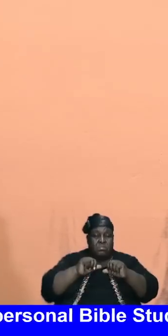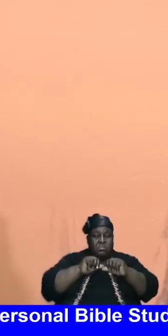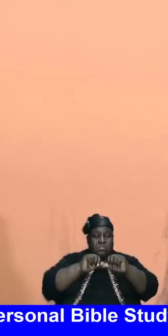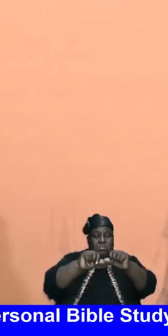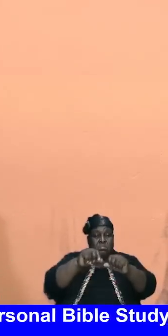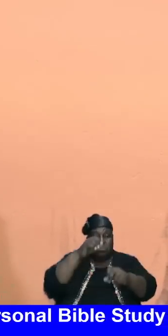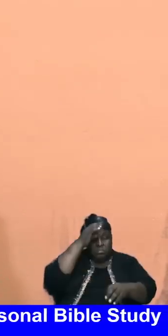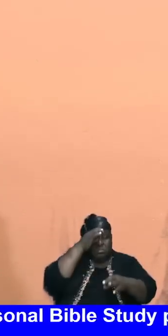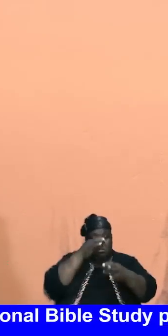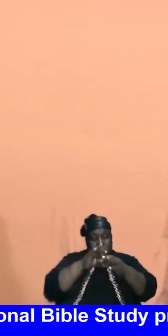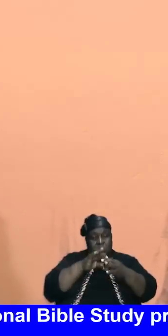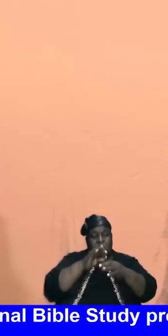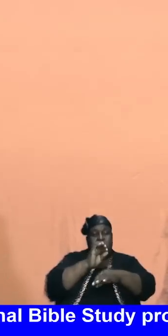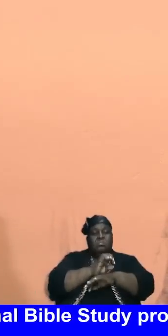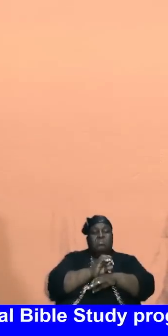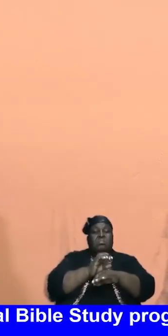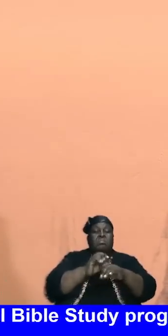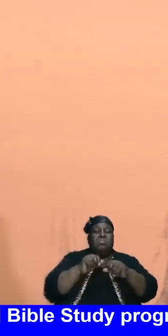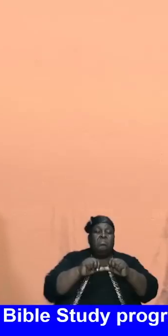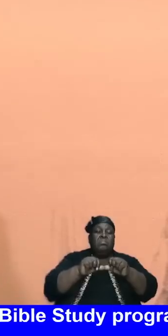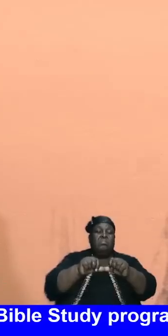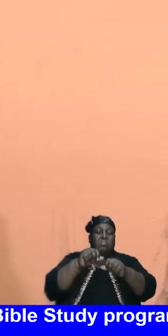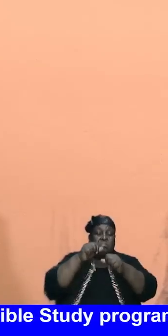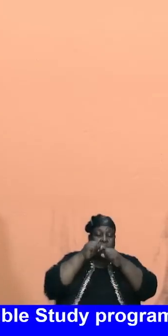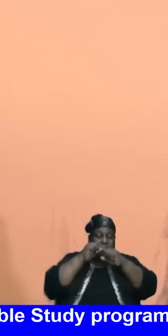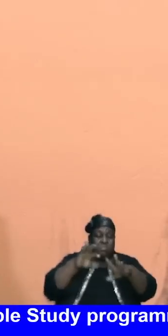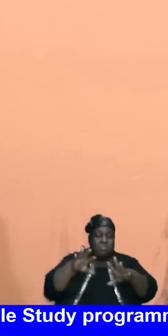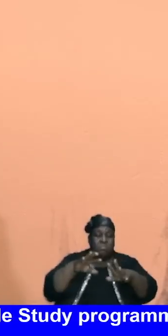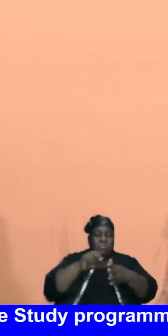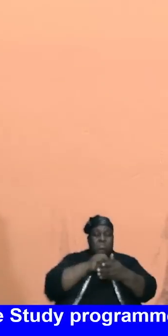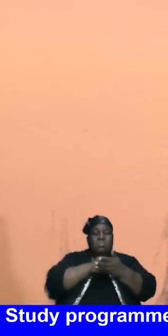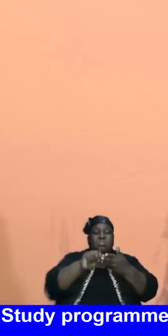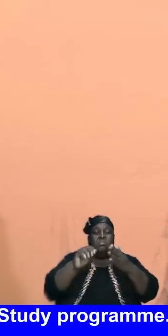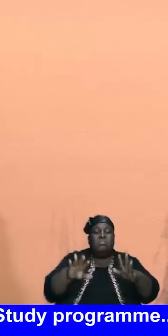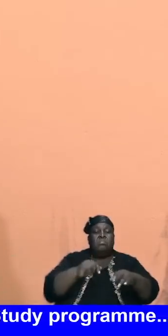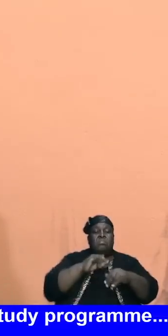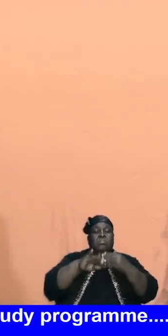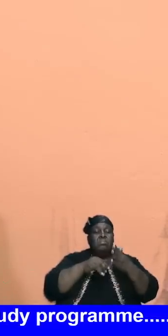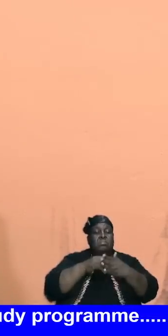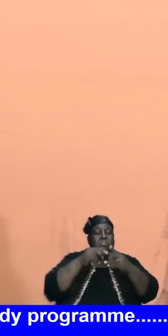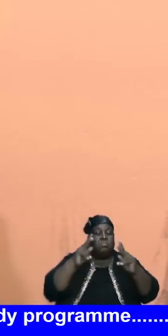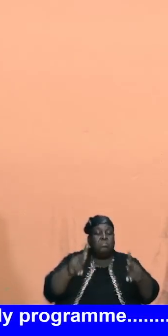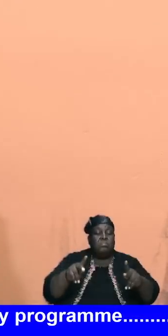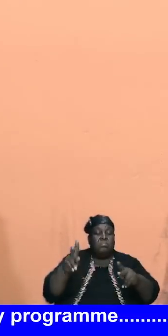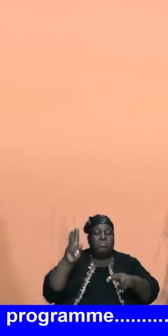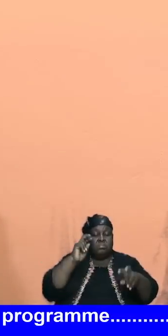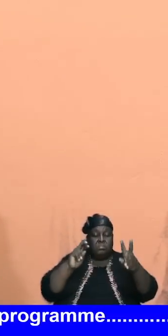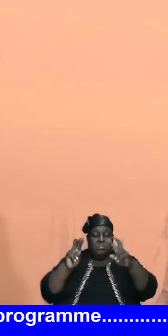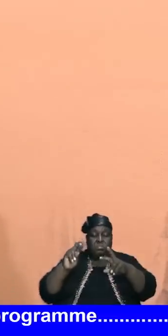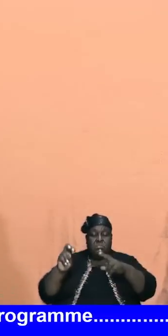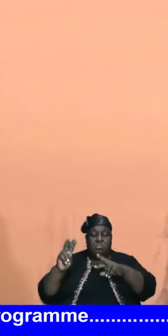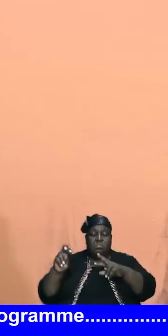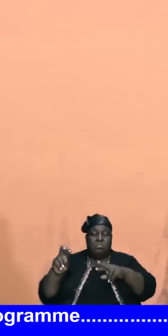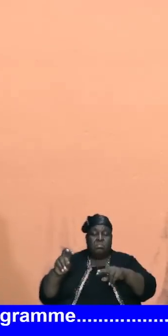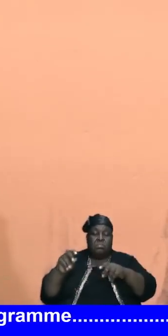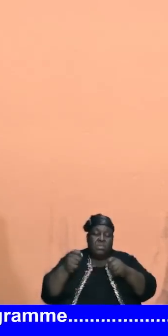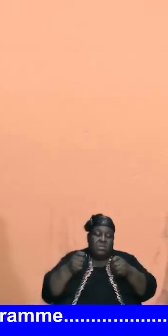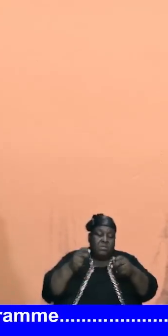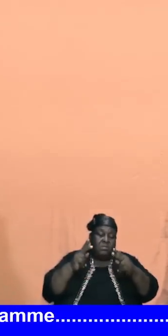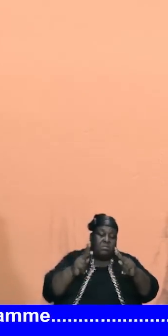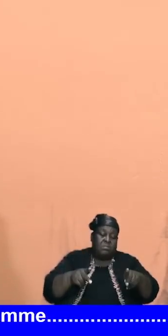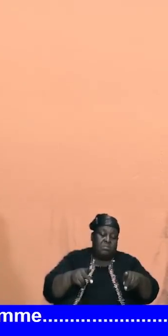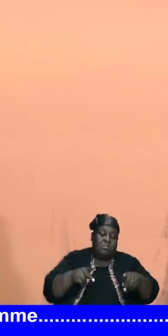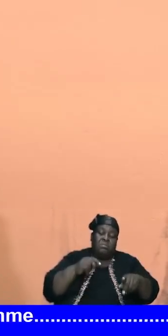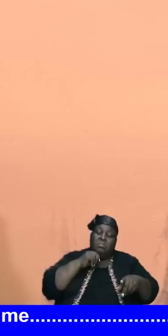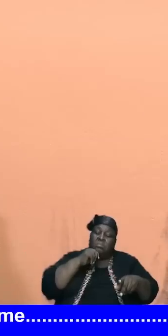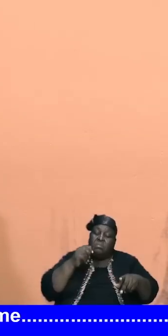Faith Chapel. Continue to bless the saints in general and every person who watch this. Oh God, those few persons, God, who have